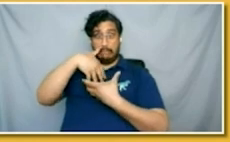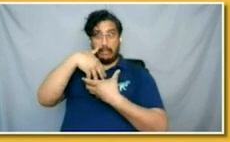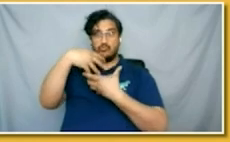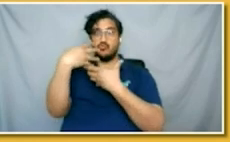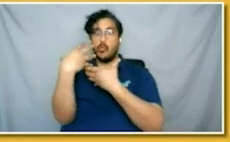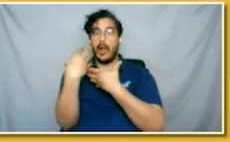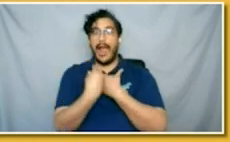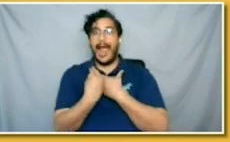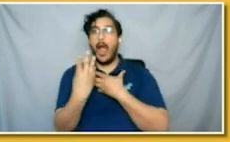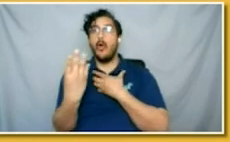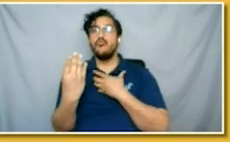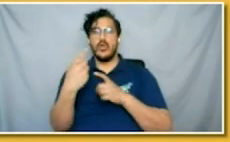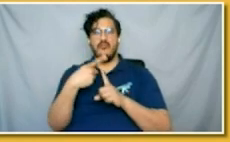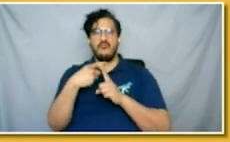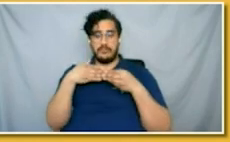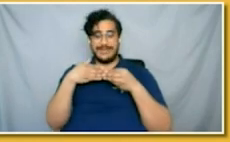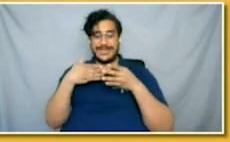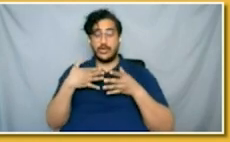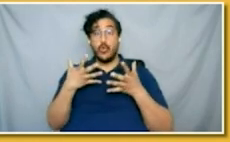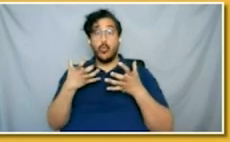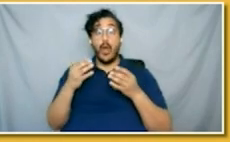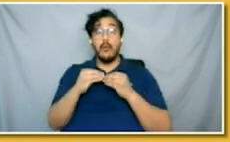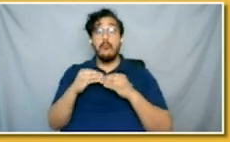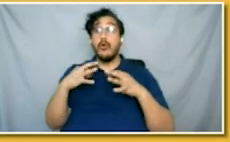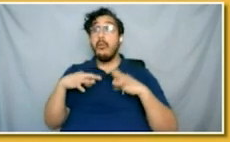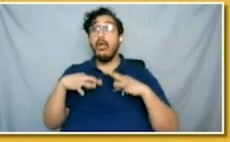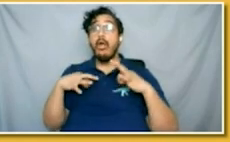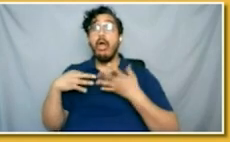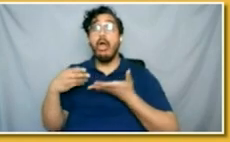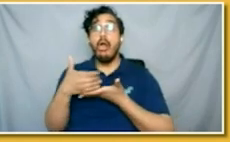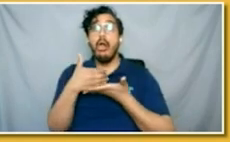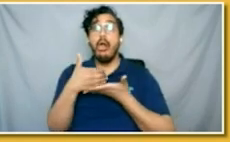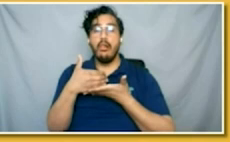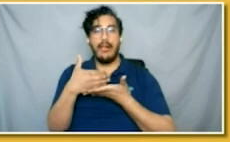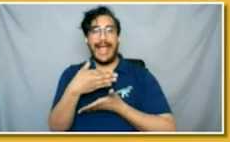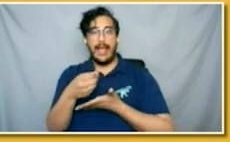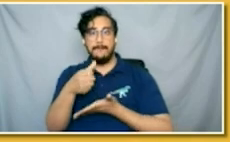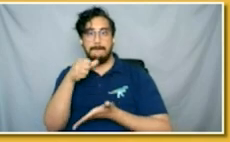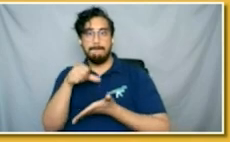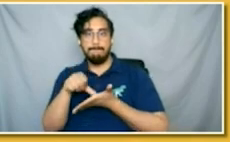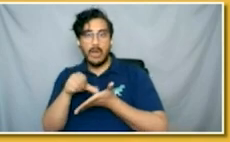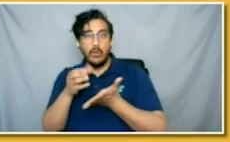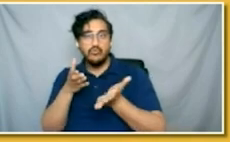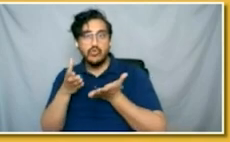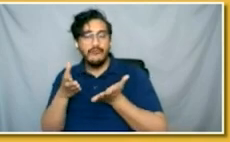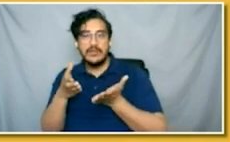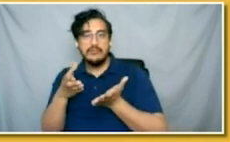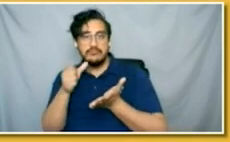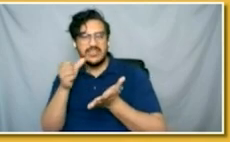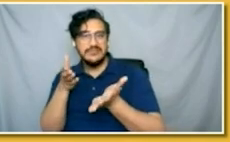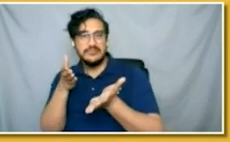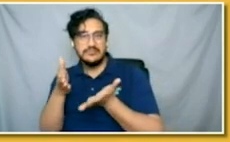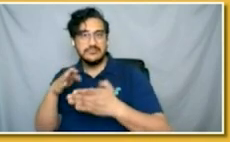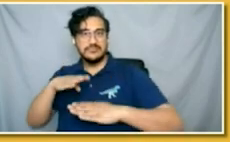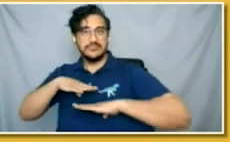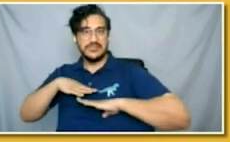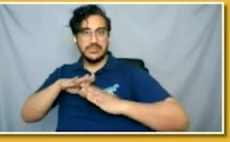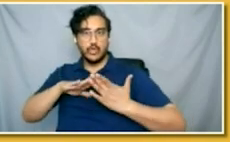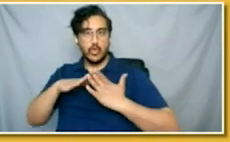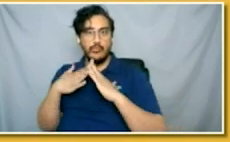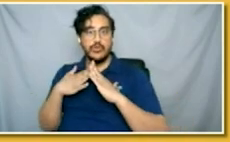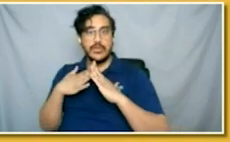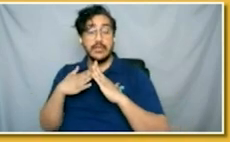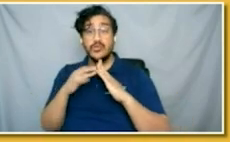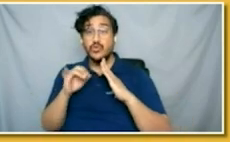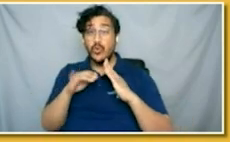postal workers fighting for serving our communities. This push for profit led to new leadership surveilling and bullying